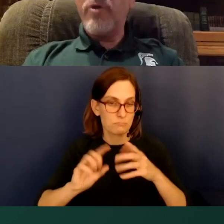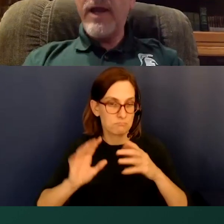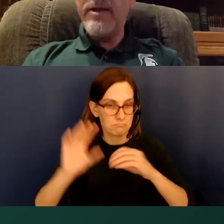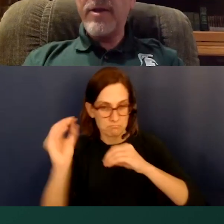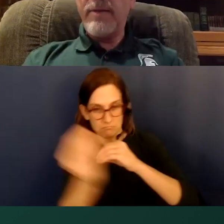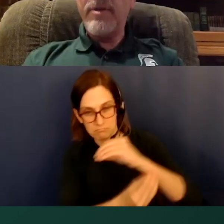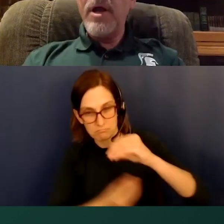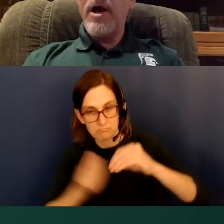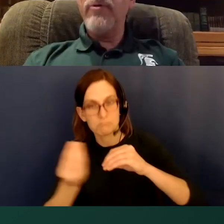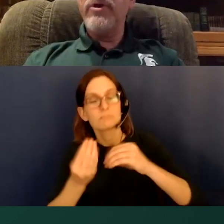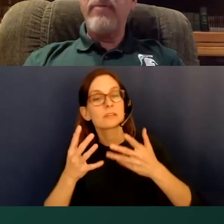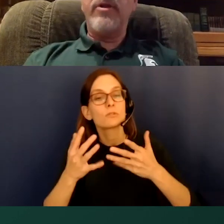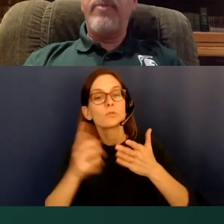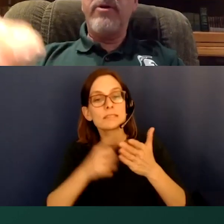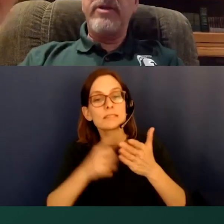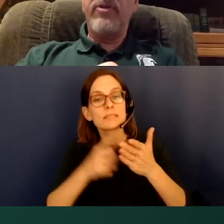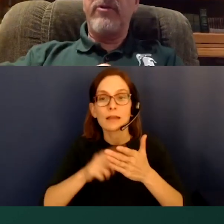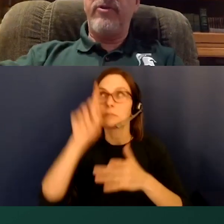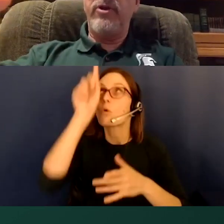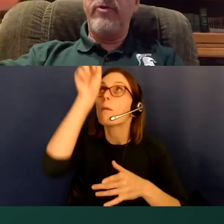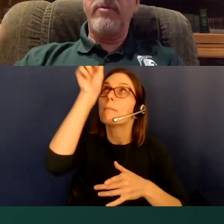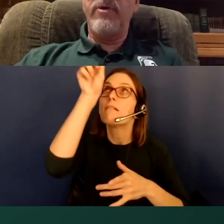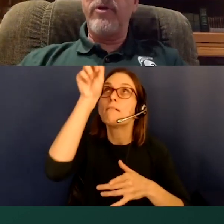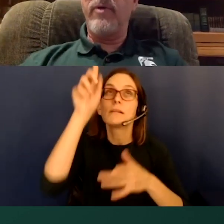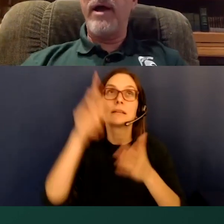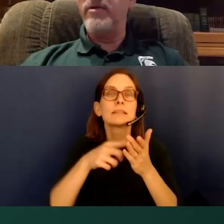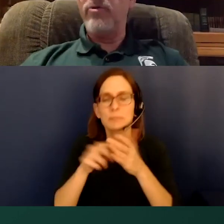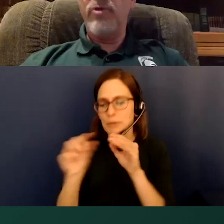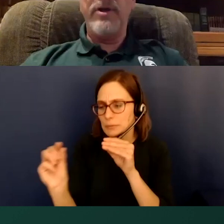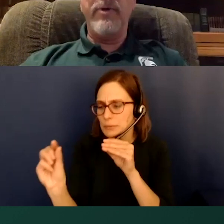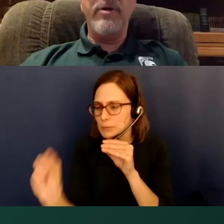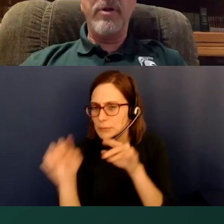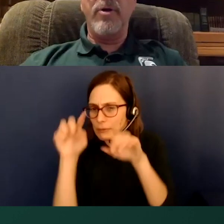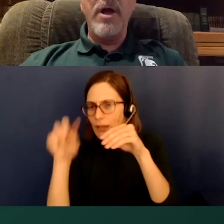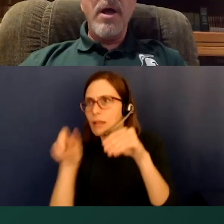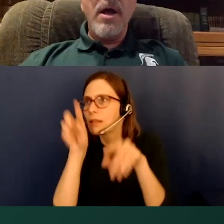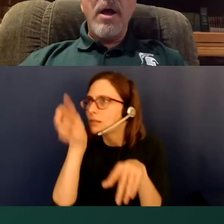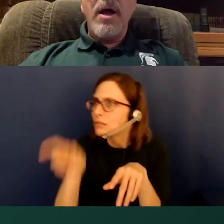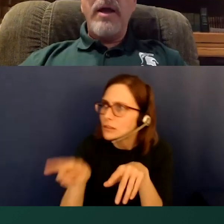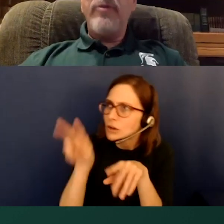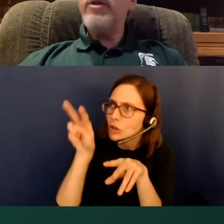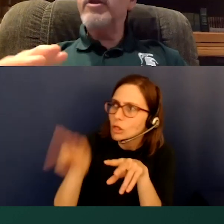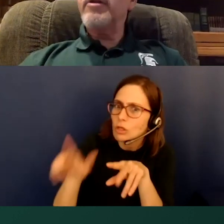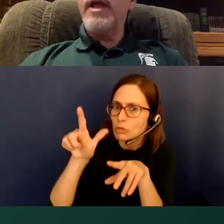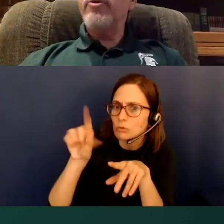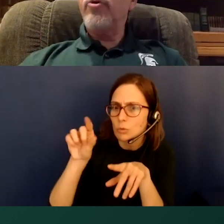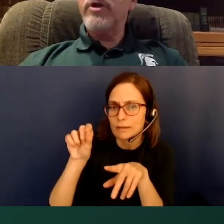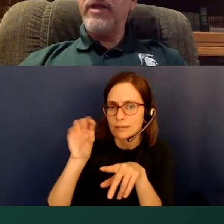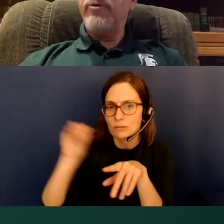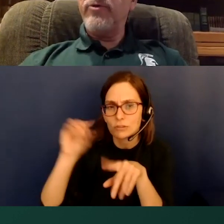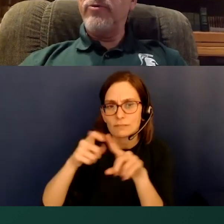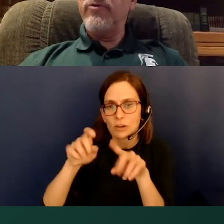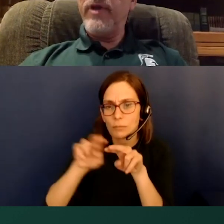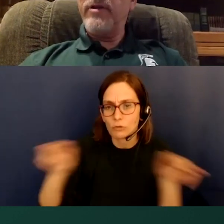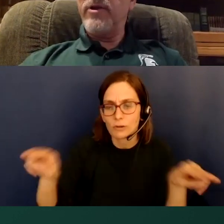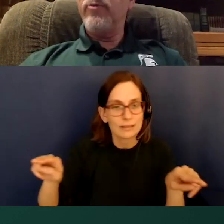almost overhead, it seems. Other times it's barely just a few degrees above the horizon, about 20 degrees or so. This does not correlate